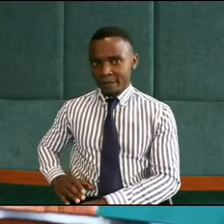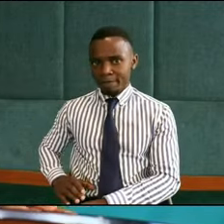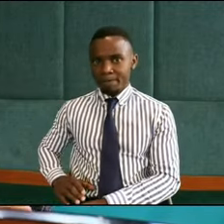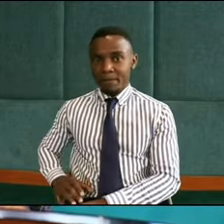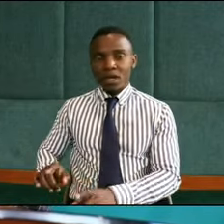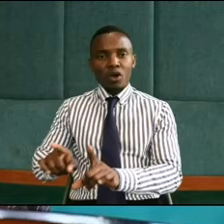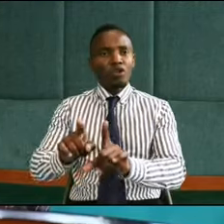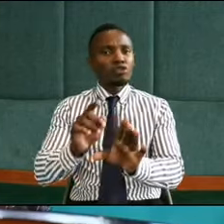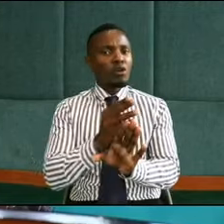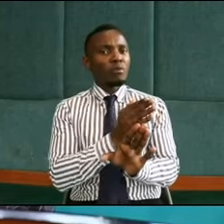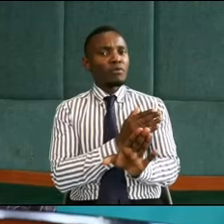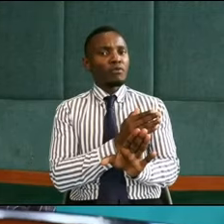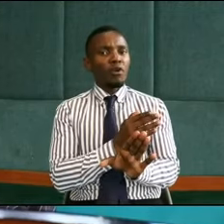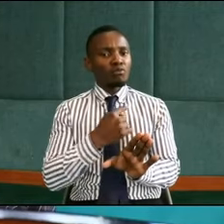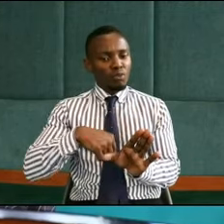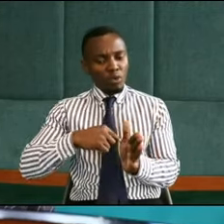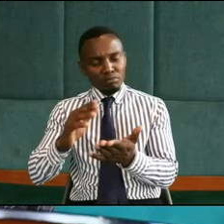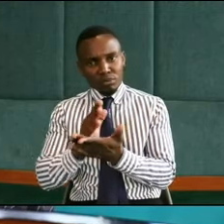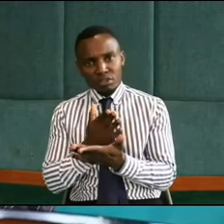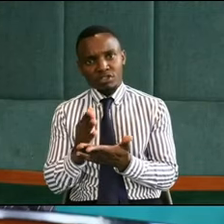And just before we share these words,